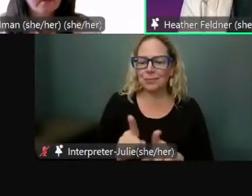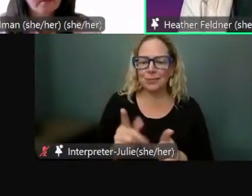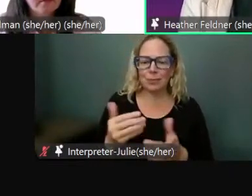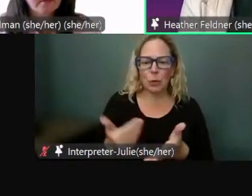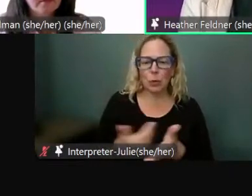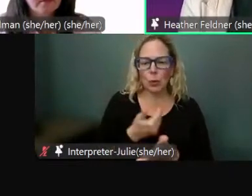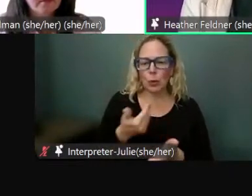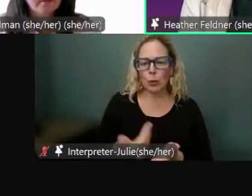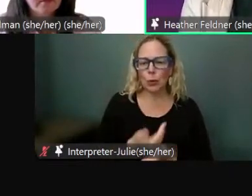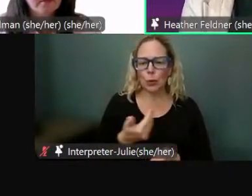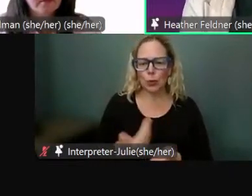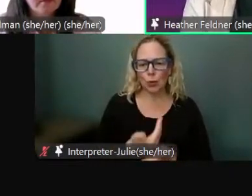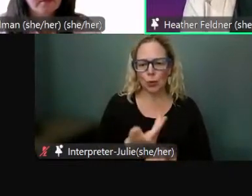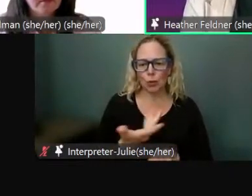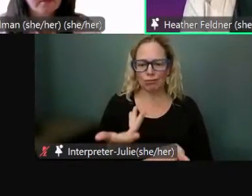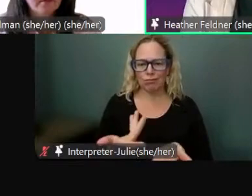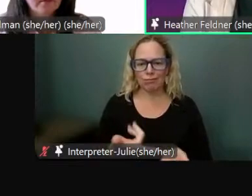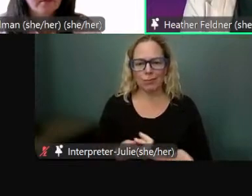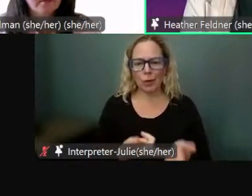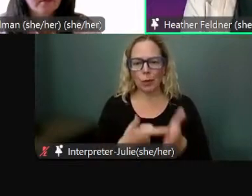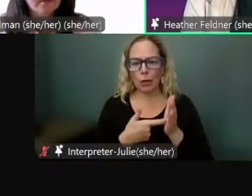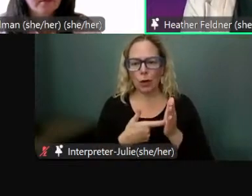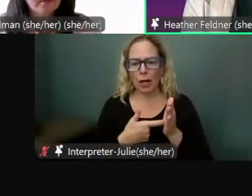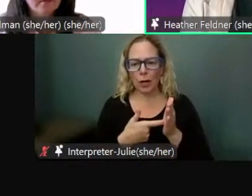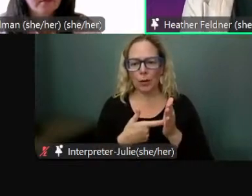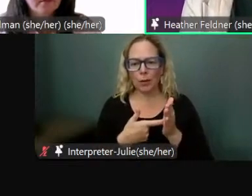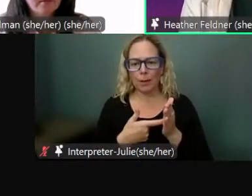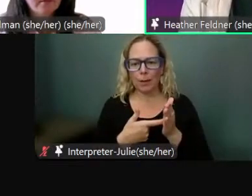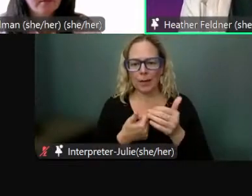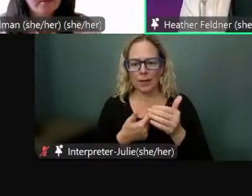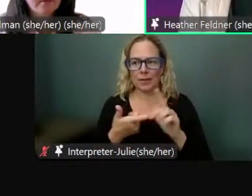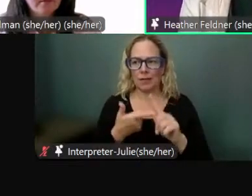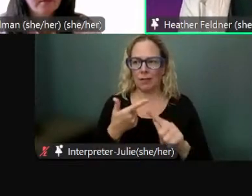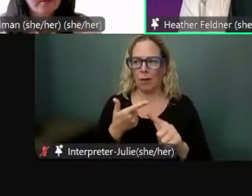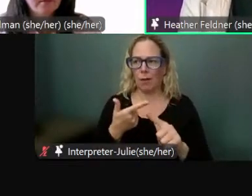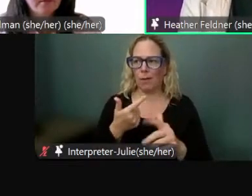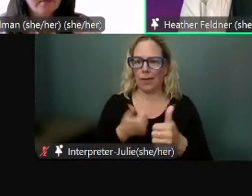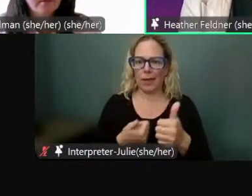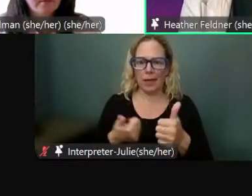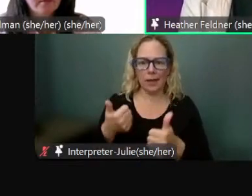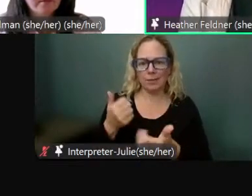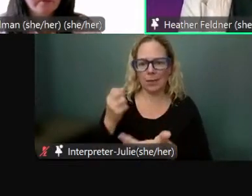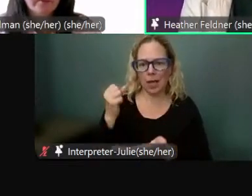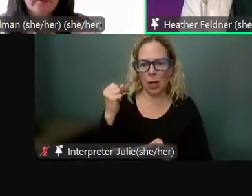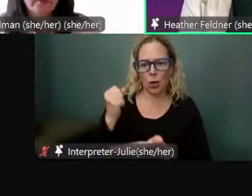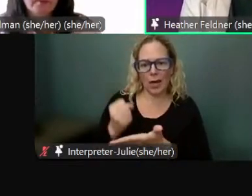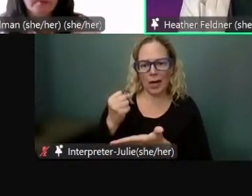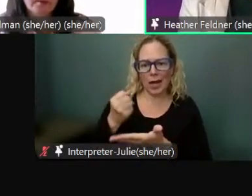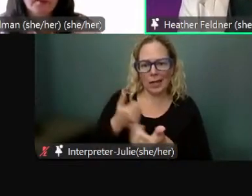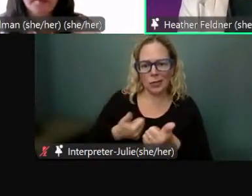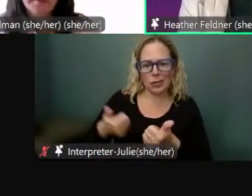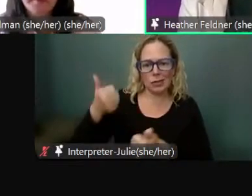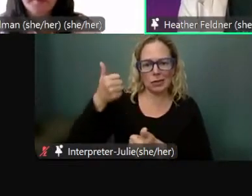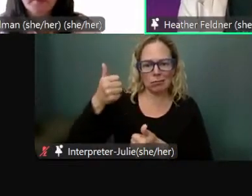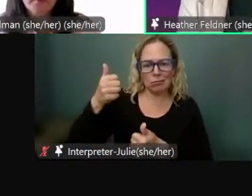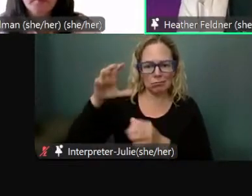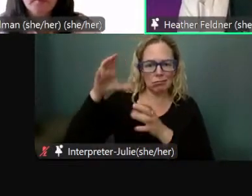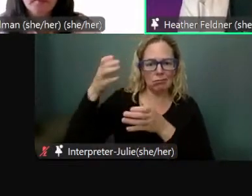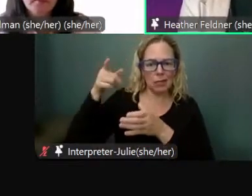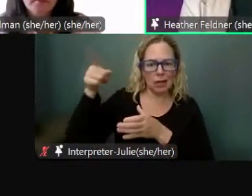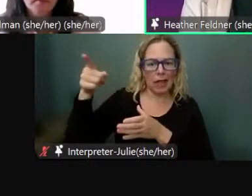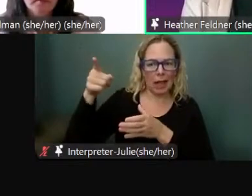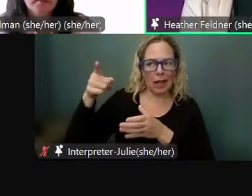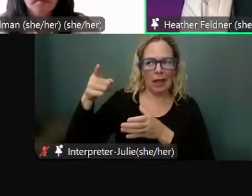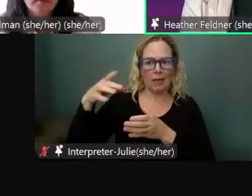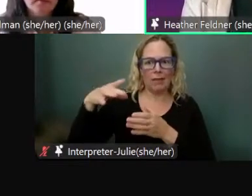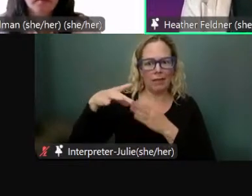kind of requirements from our accreditation body really have led the conversation and led